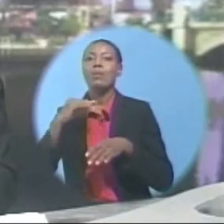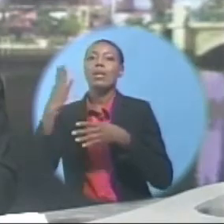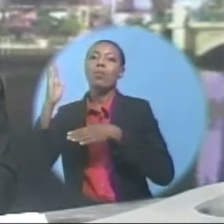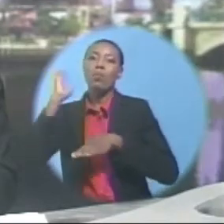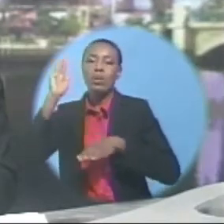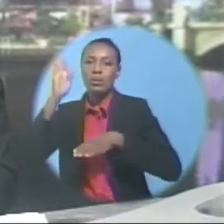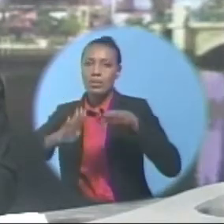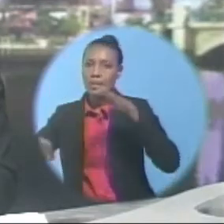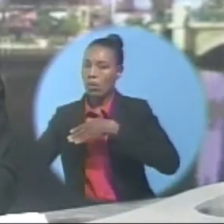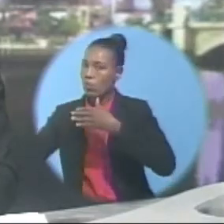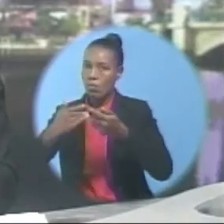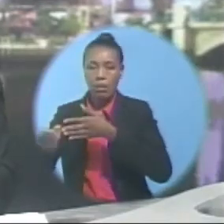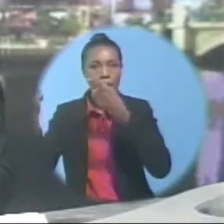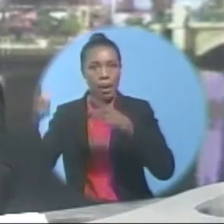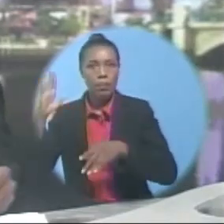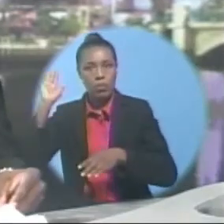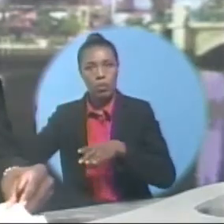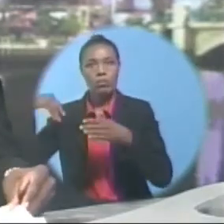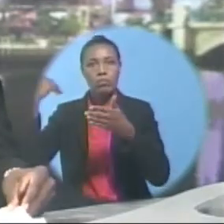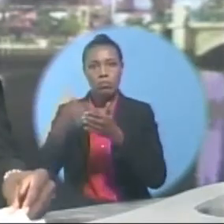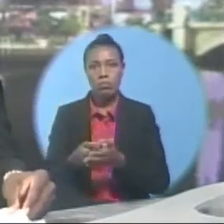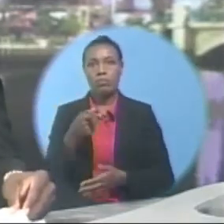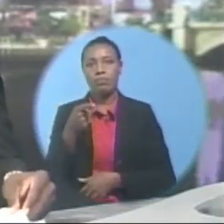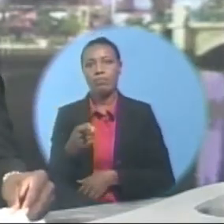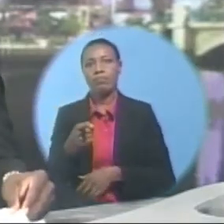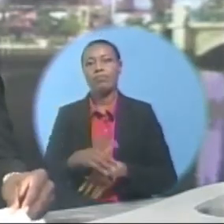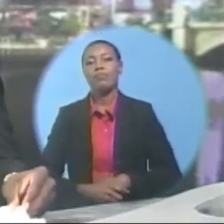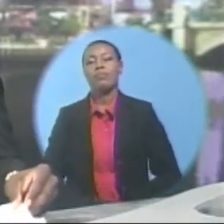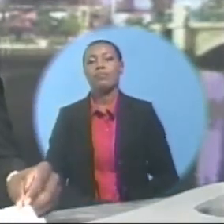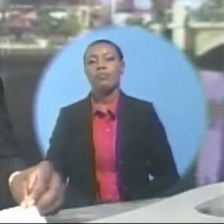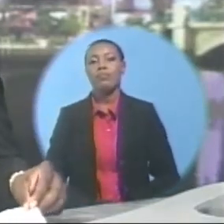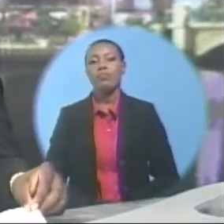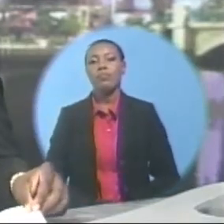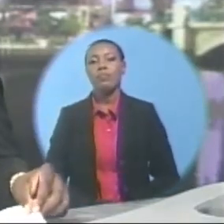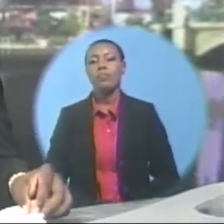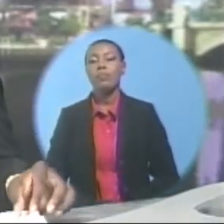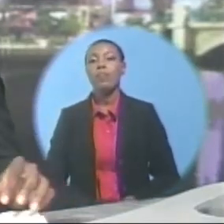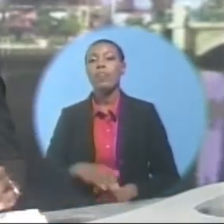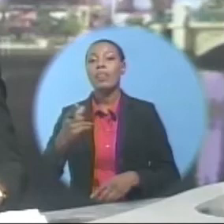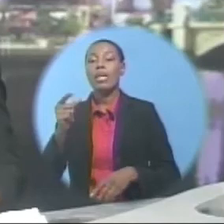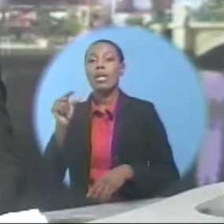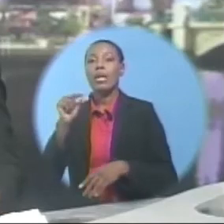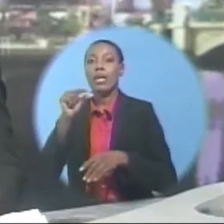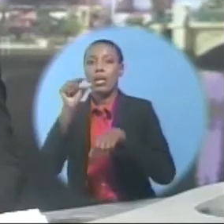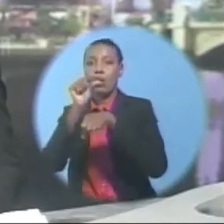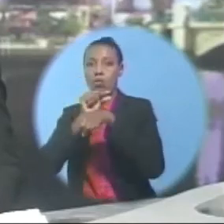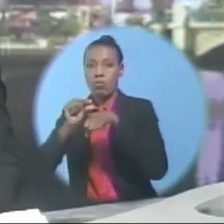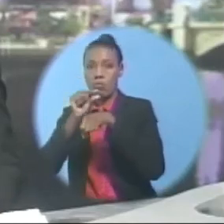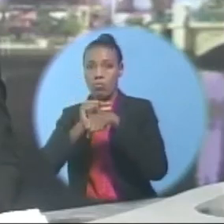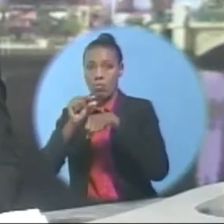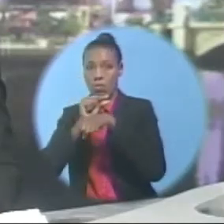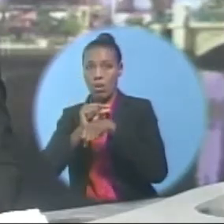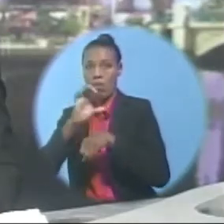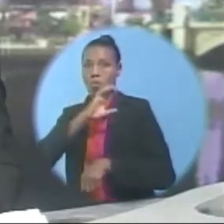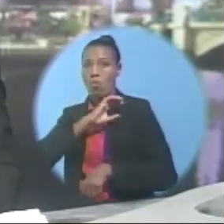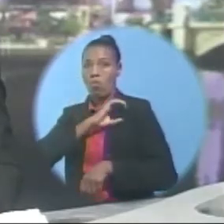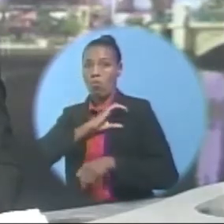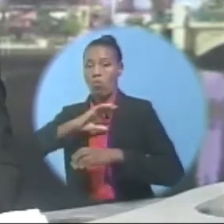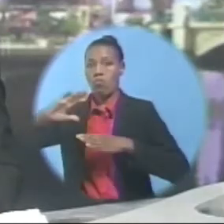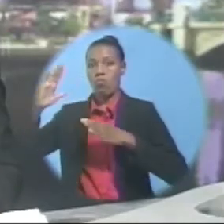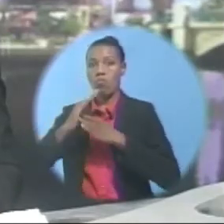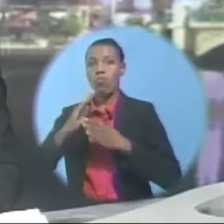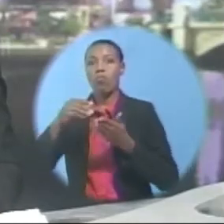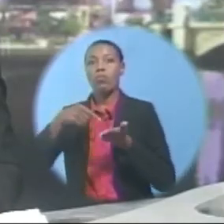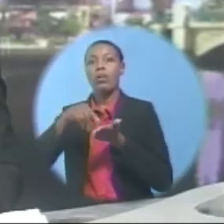by any means necessary. A senior police officer in Grenada was granted EC